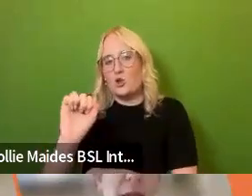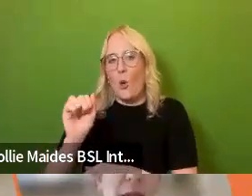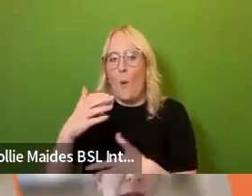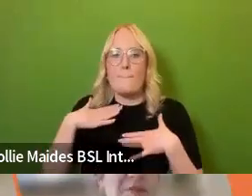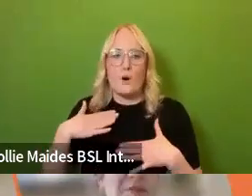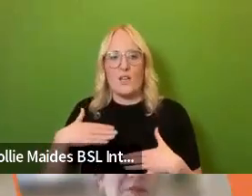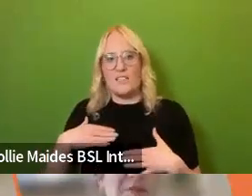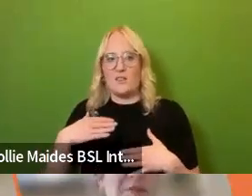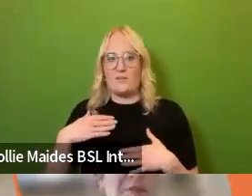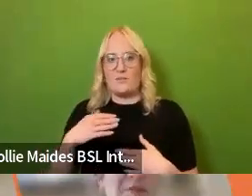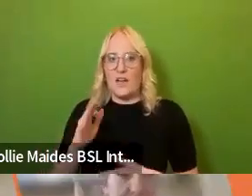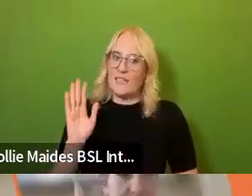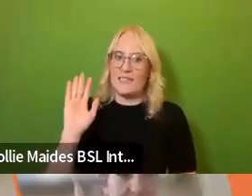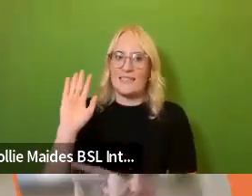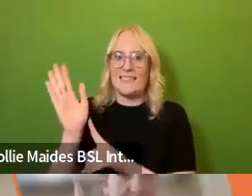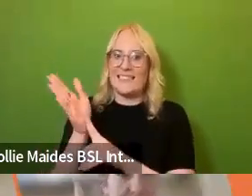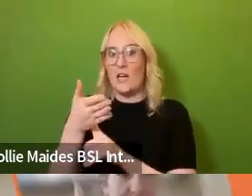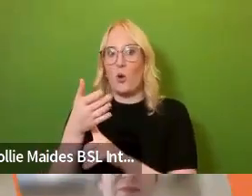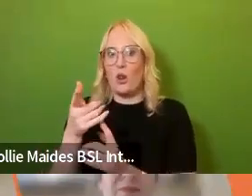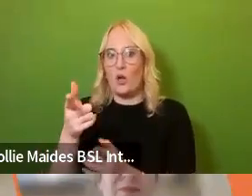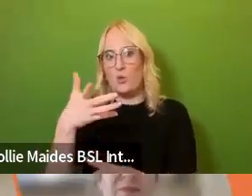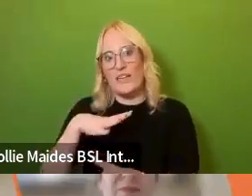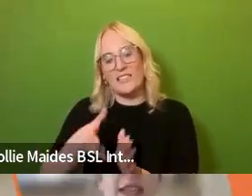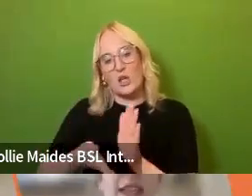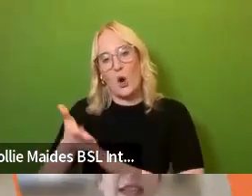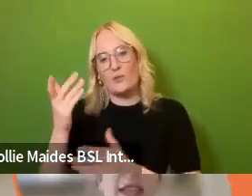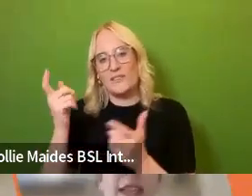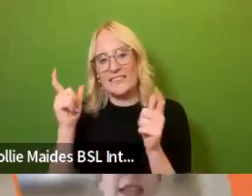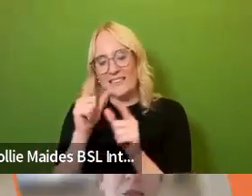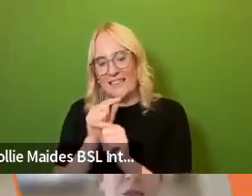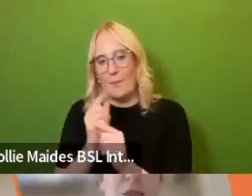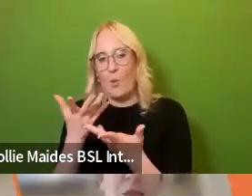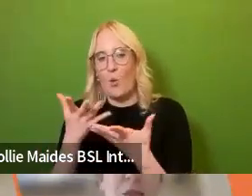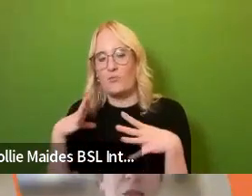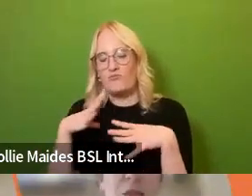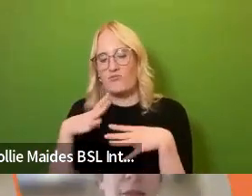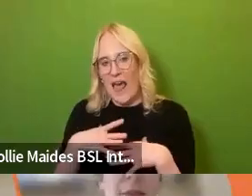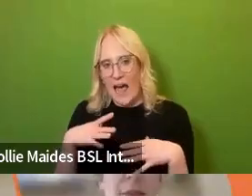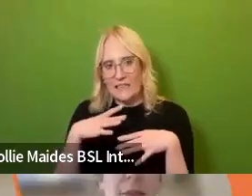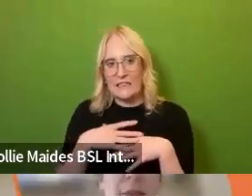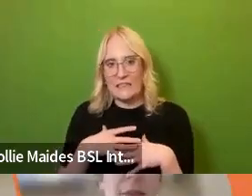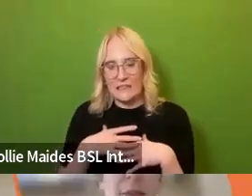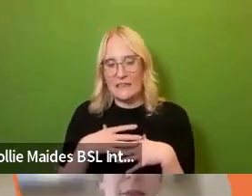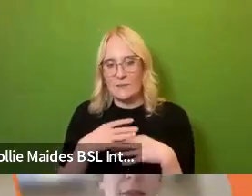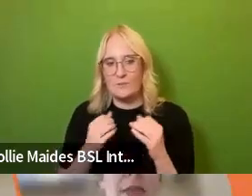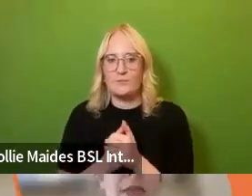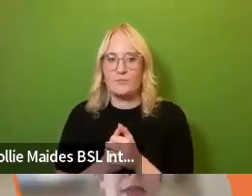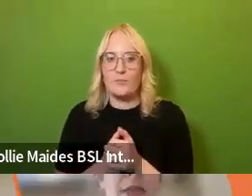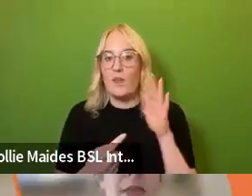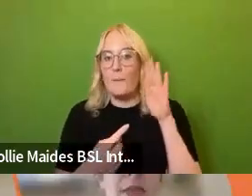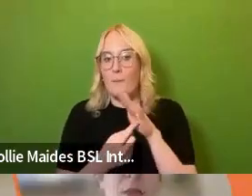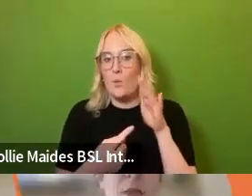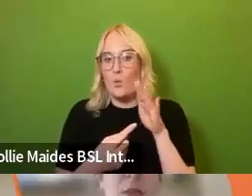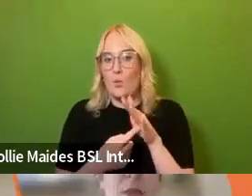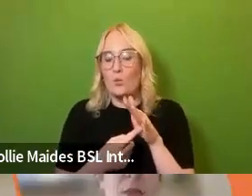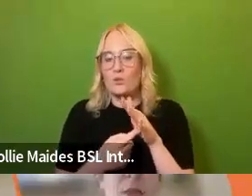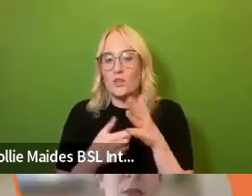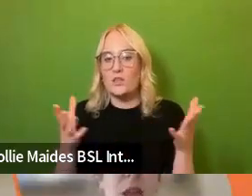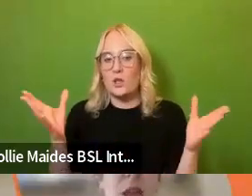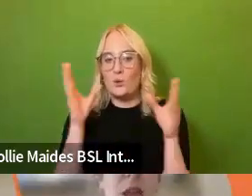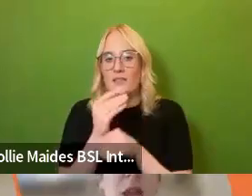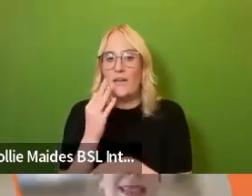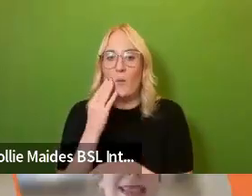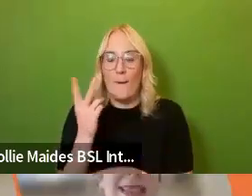down. But here's the key. It's essential to fall asleep when both systems work